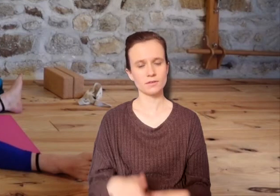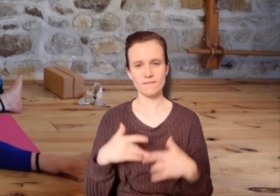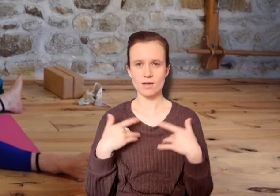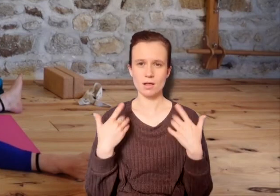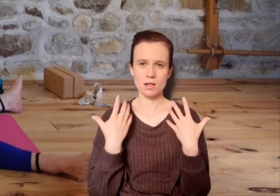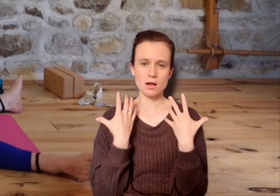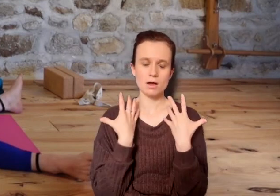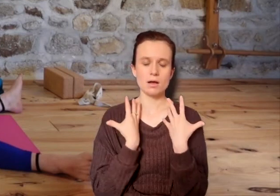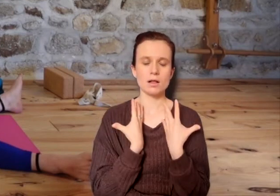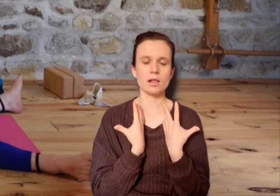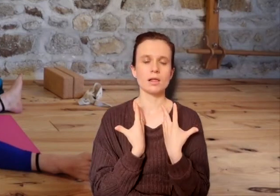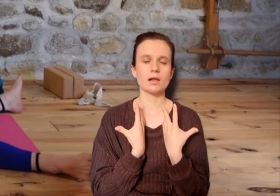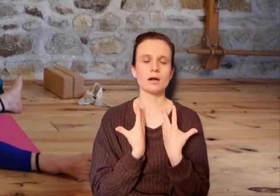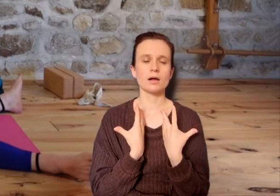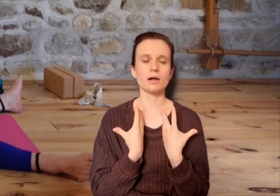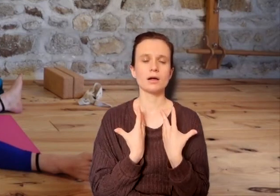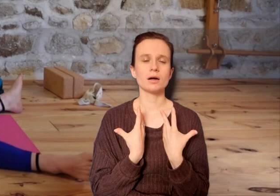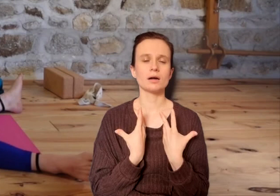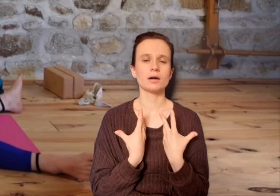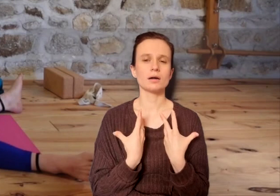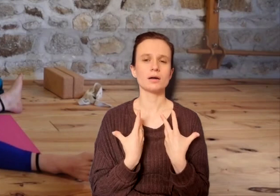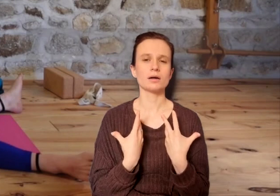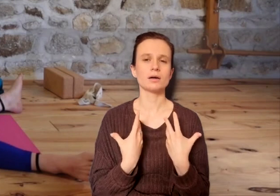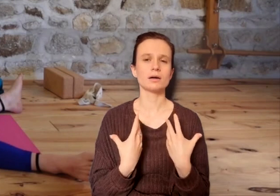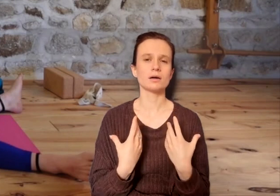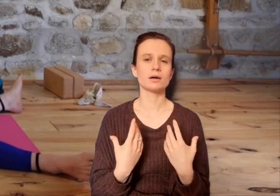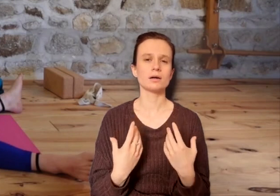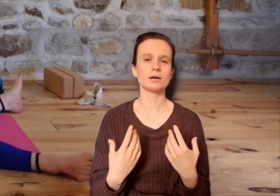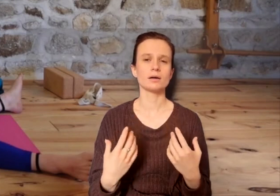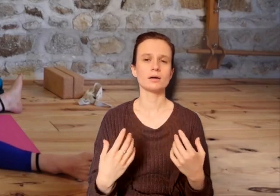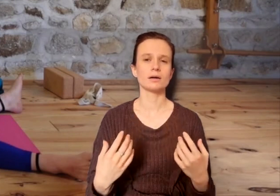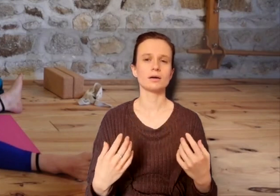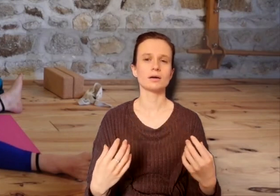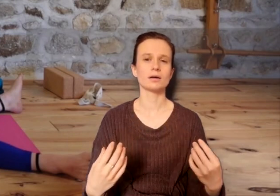You're going to feel everything just melting away.